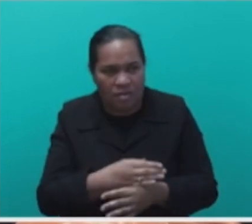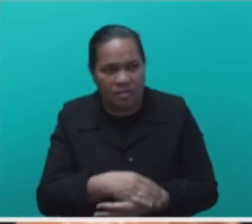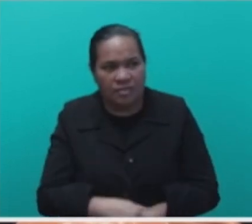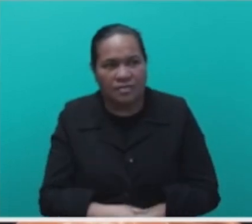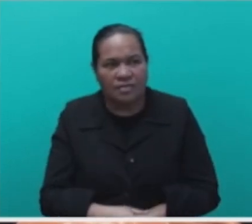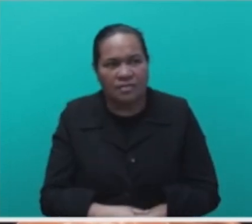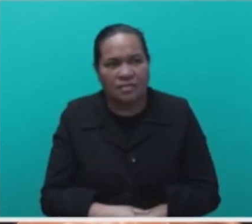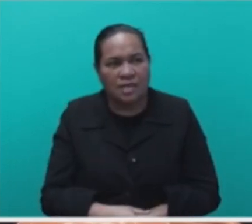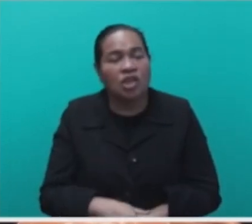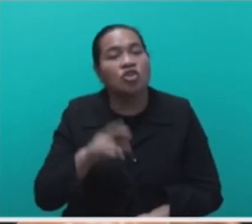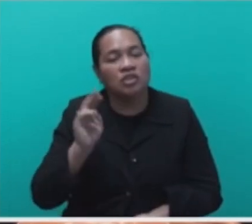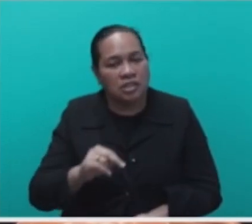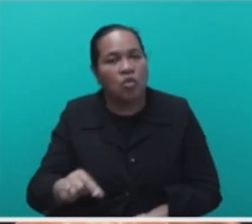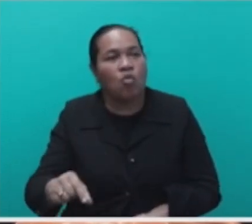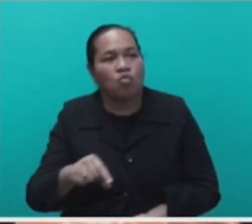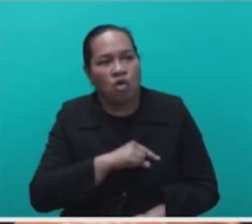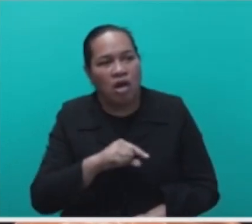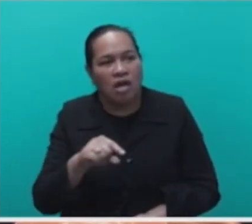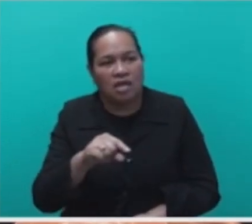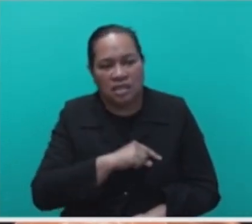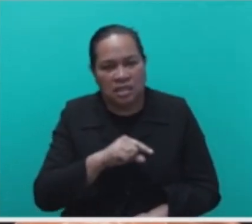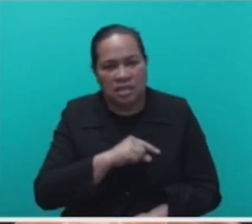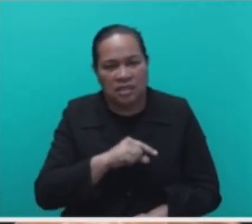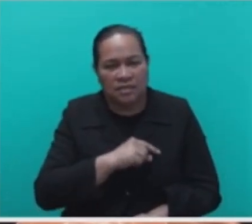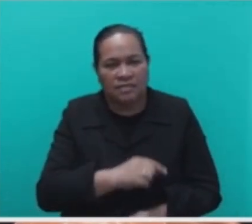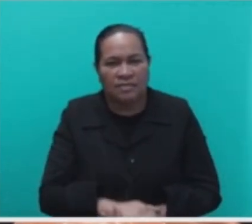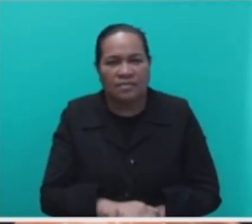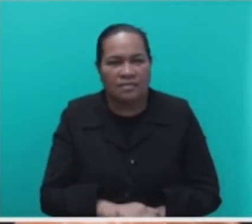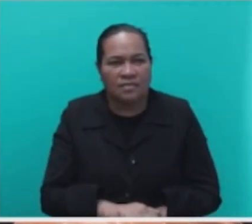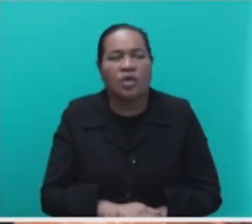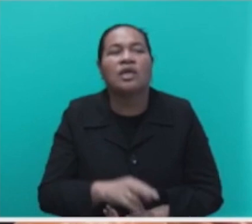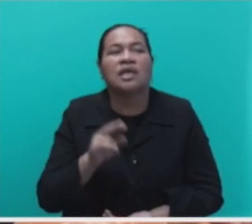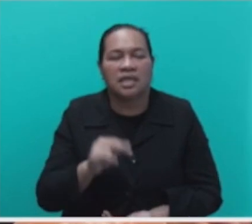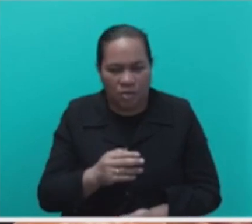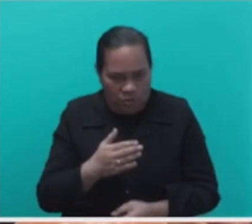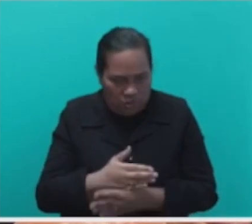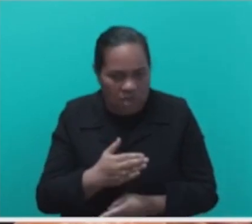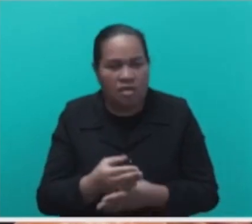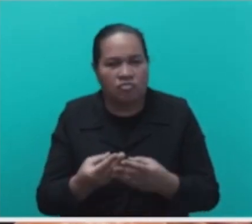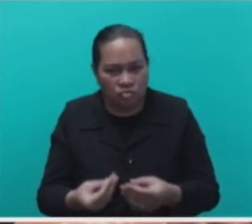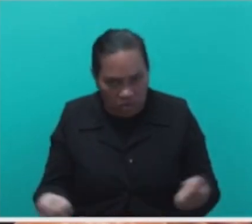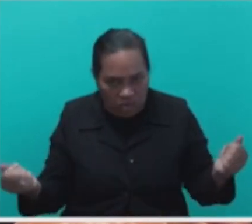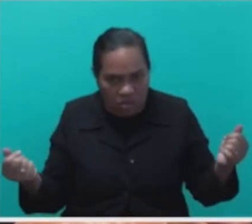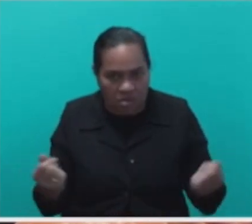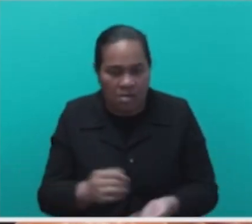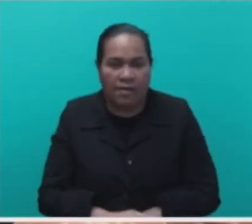stability. We need to resolve and work towards that, Mr. Speaker said.